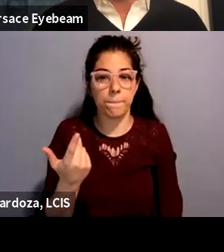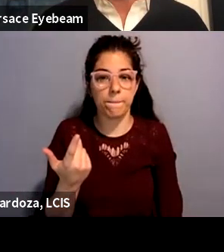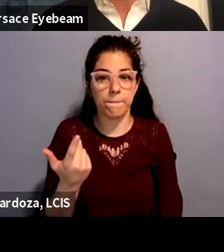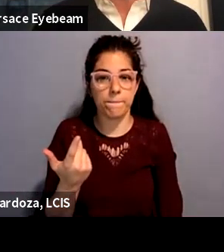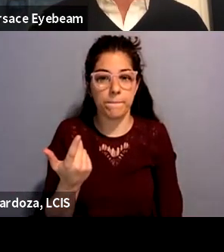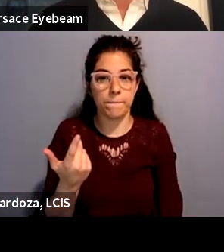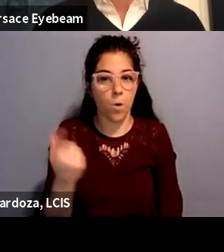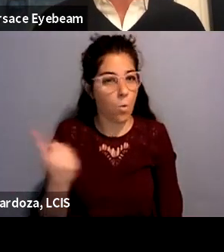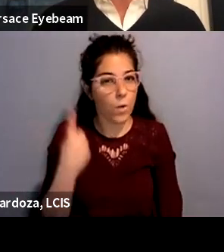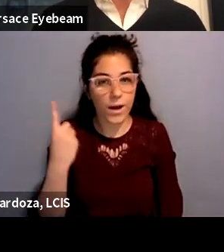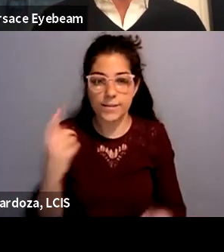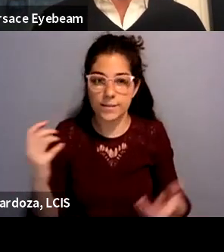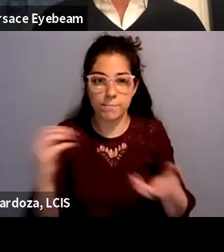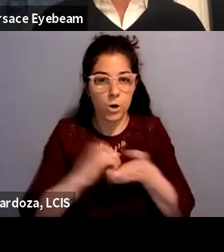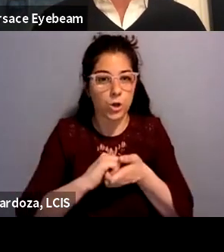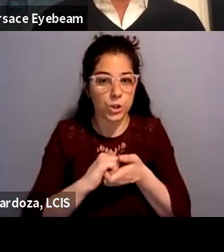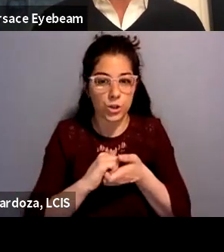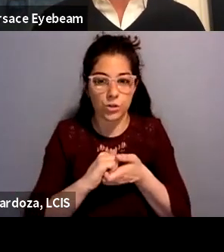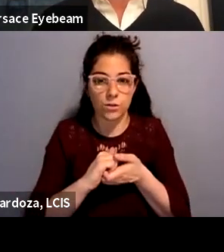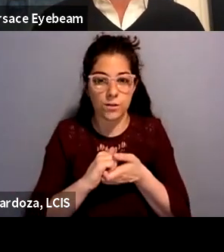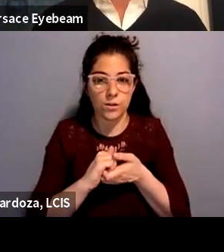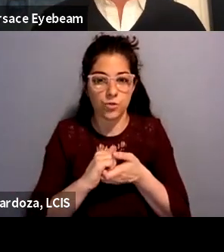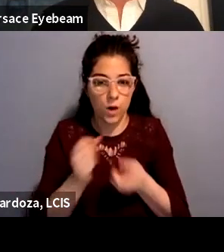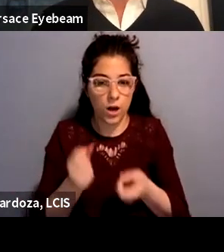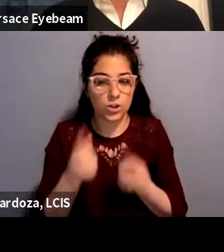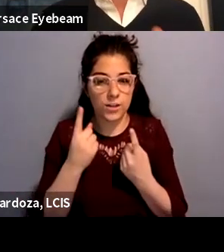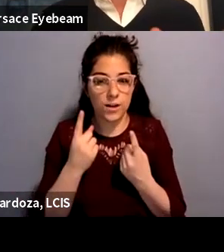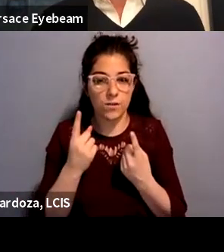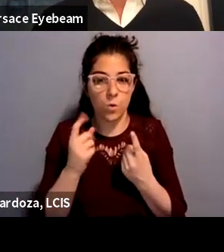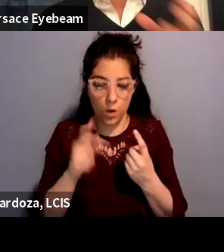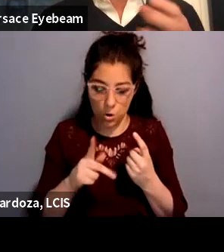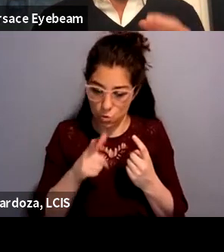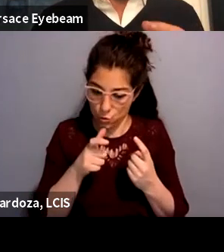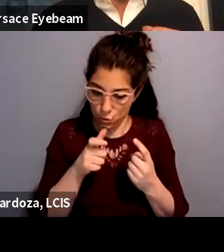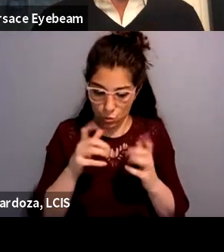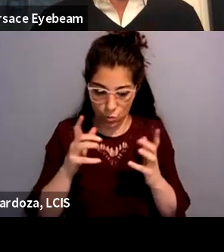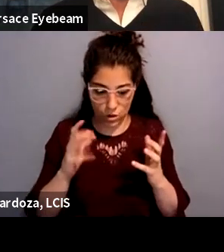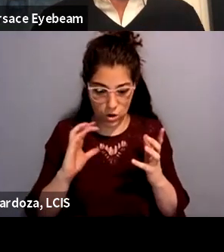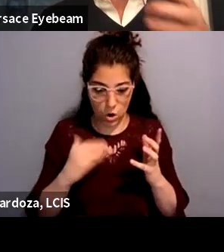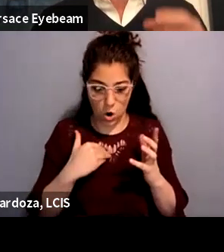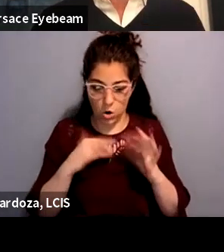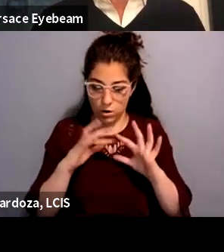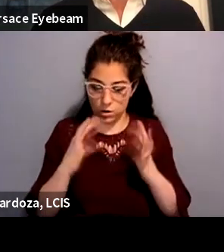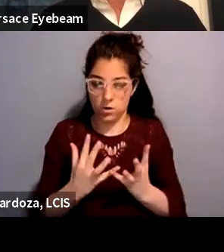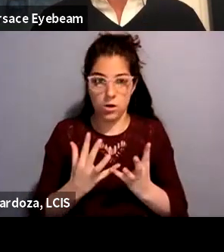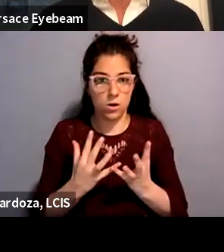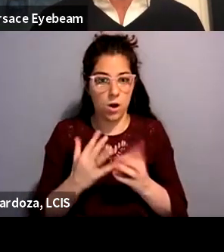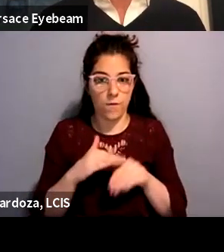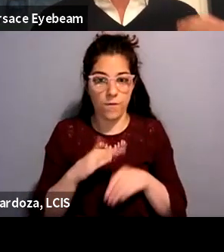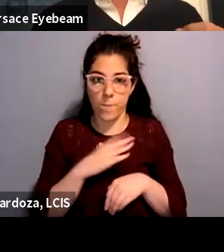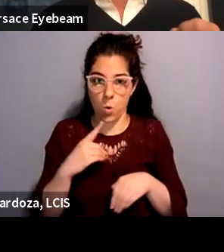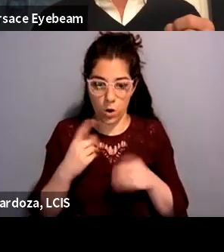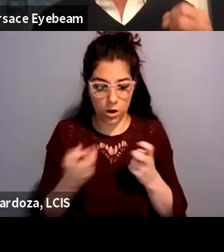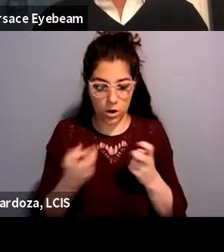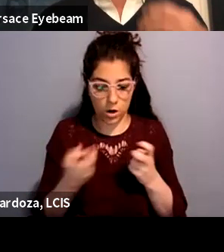have always partnered to understand, okay, who do we have in our universe on the board